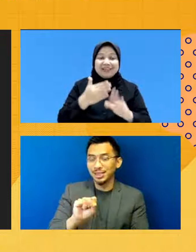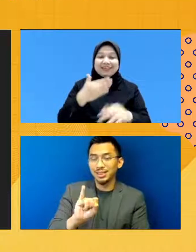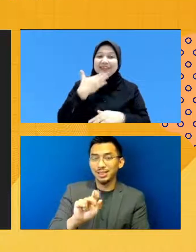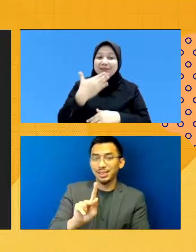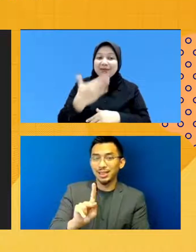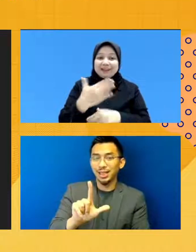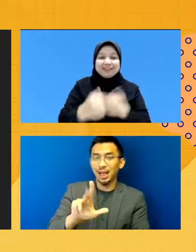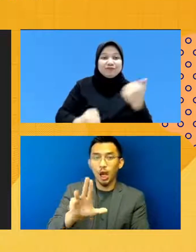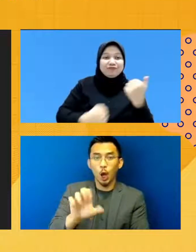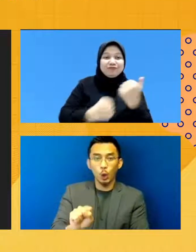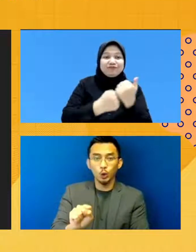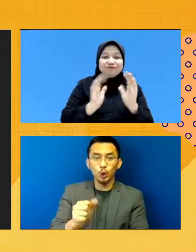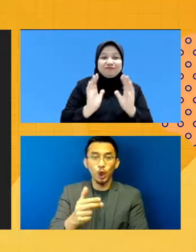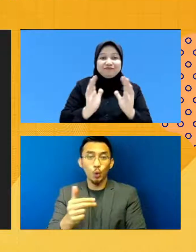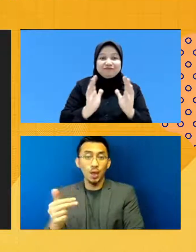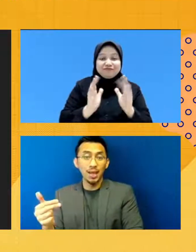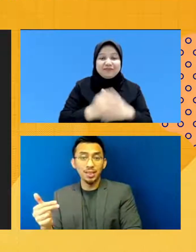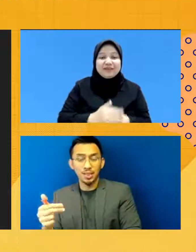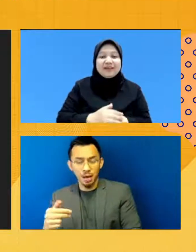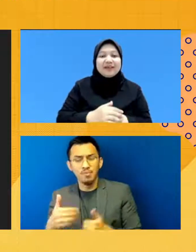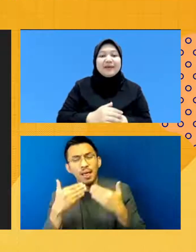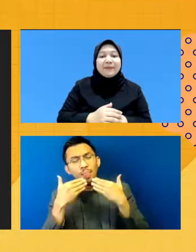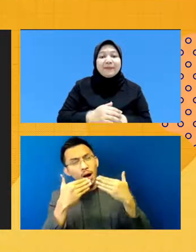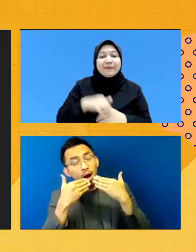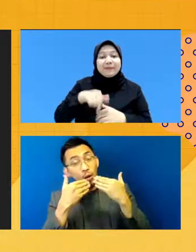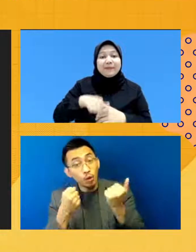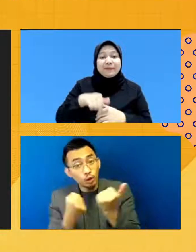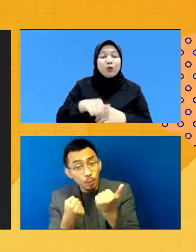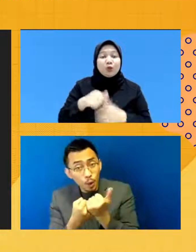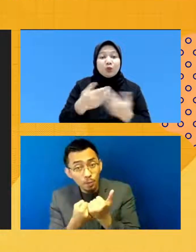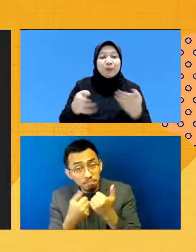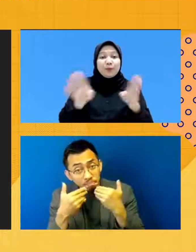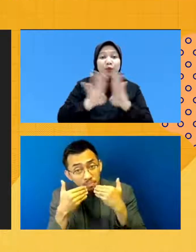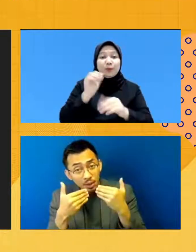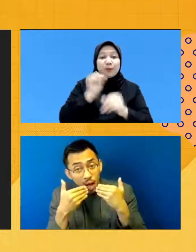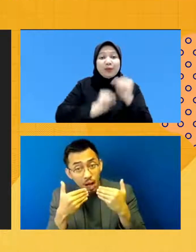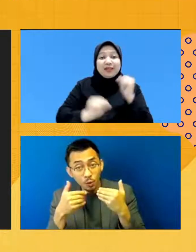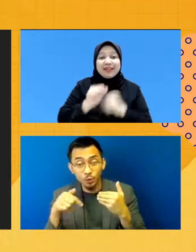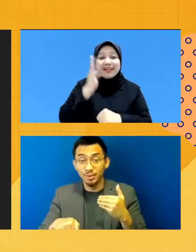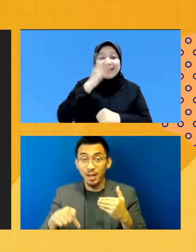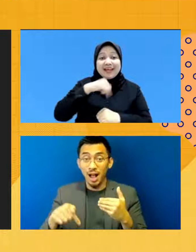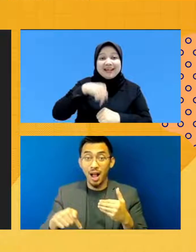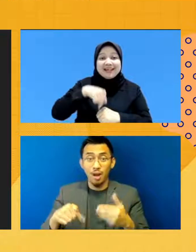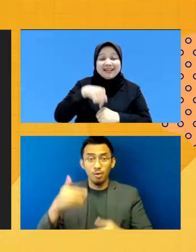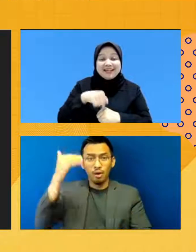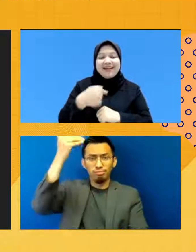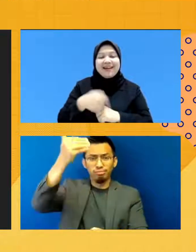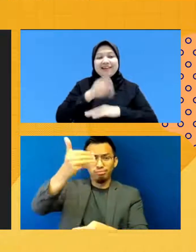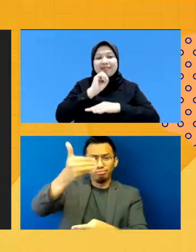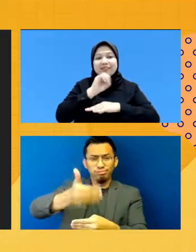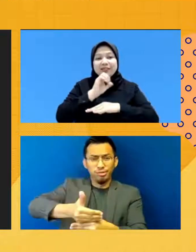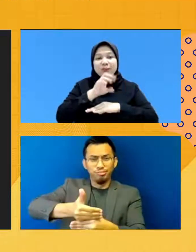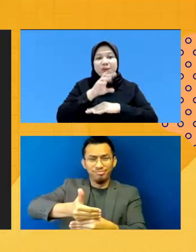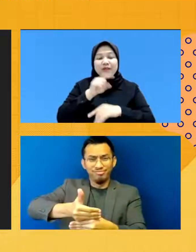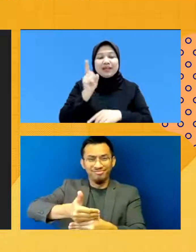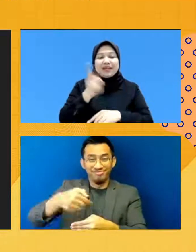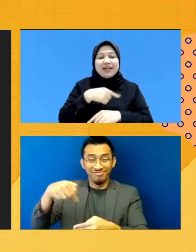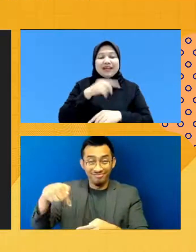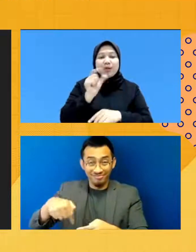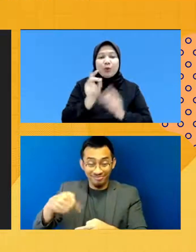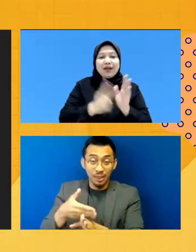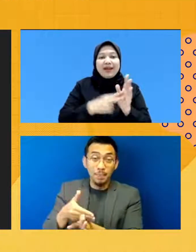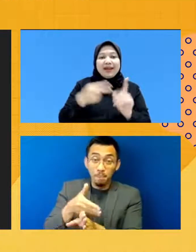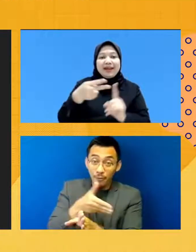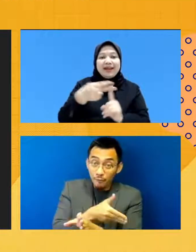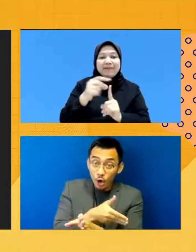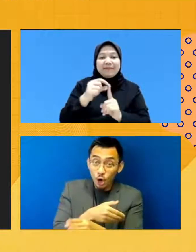close our activity, let us give the floor to our UNFPA Asia Pacific Regional Office representative